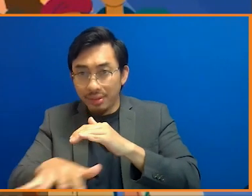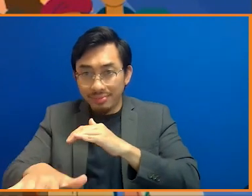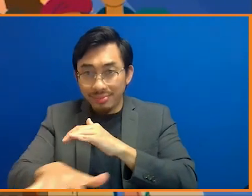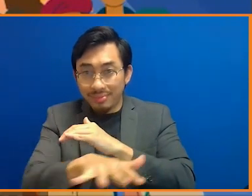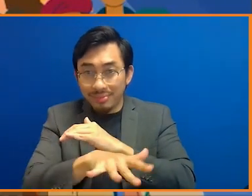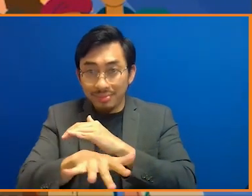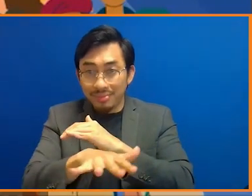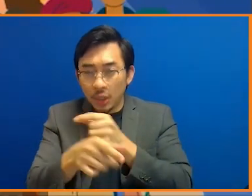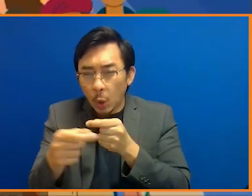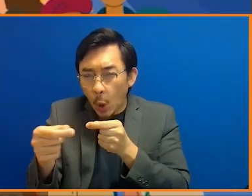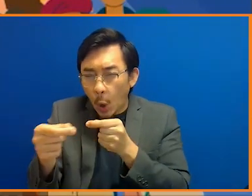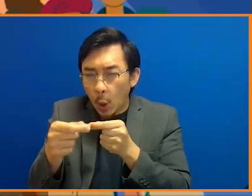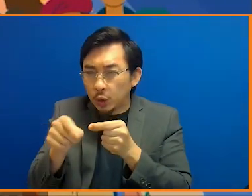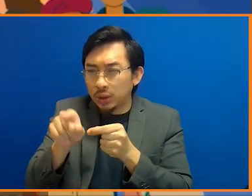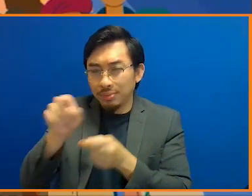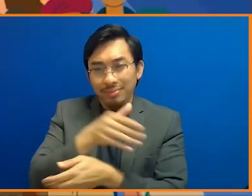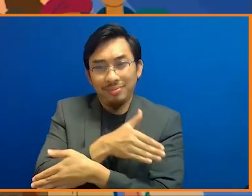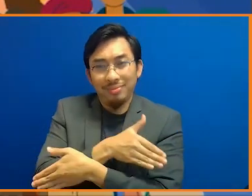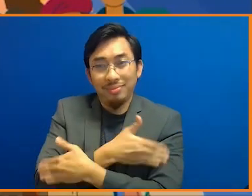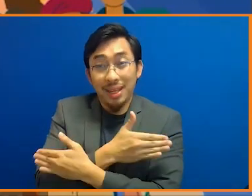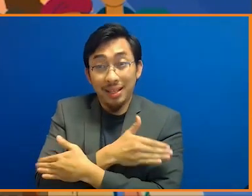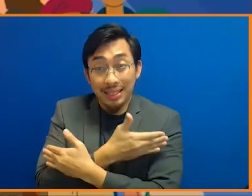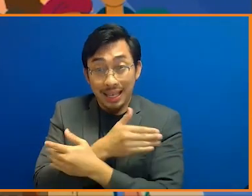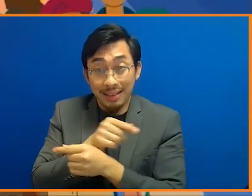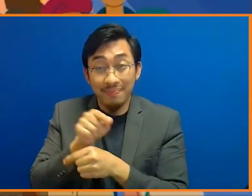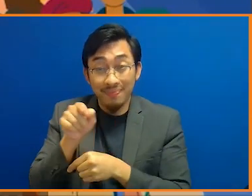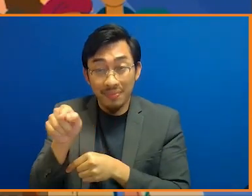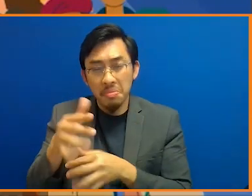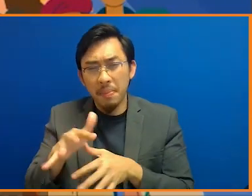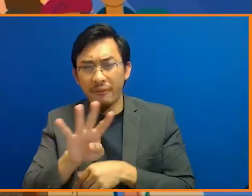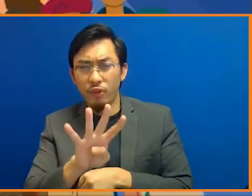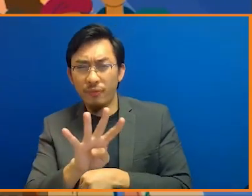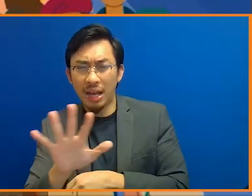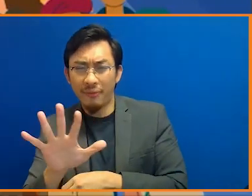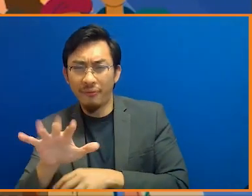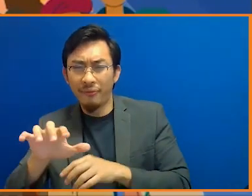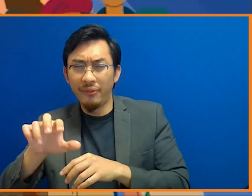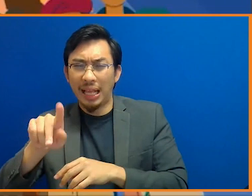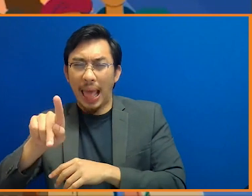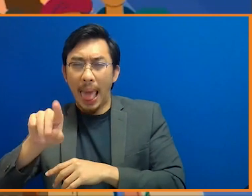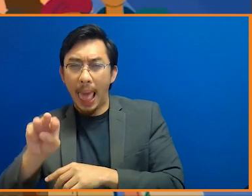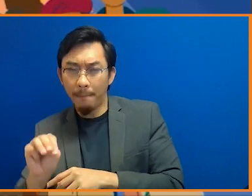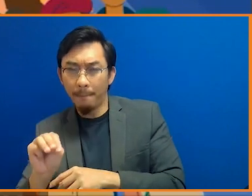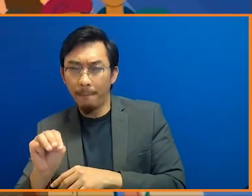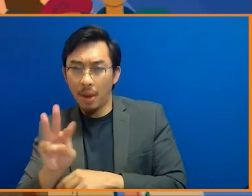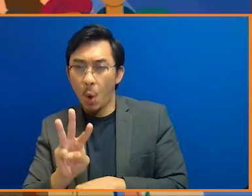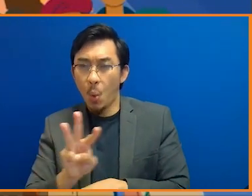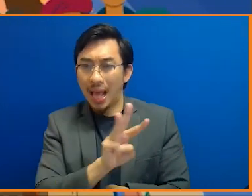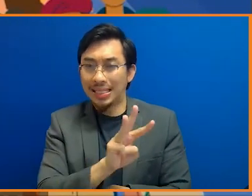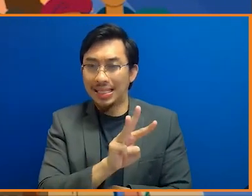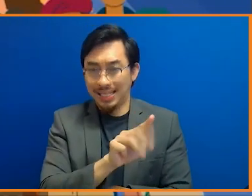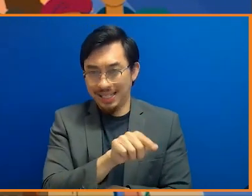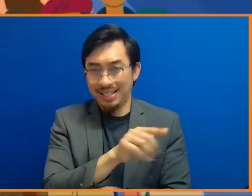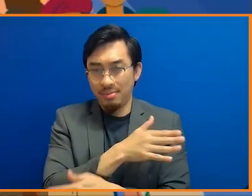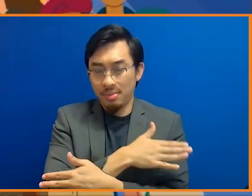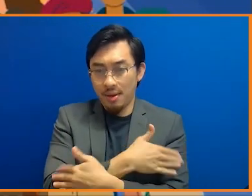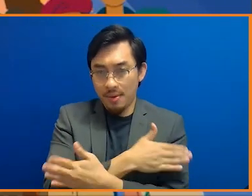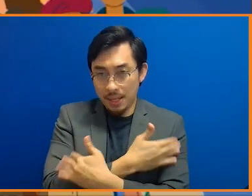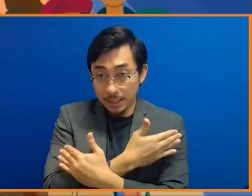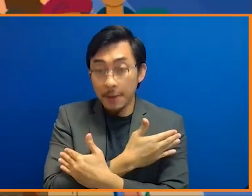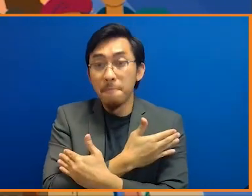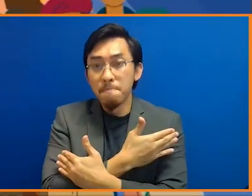cave very close to Banda Aceh, about 45 kilometers to the west of Banda